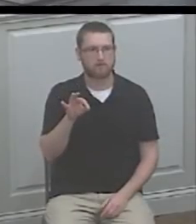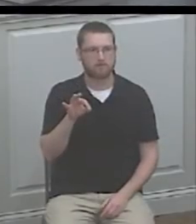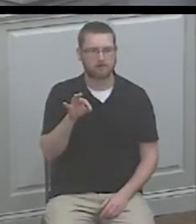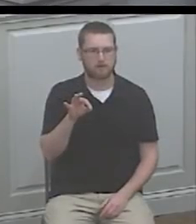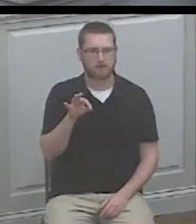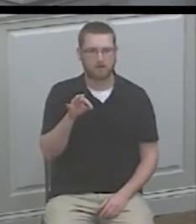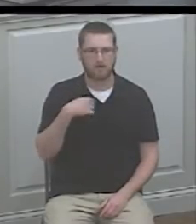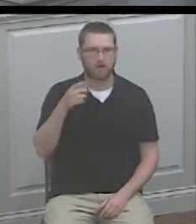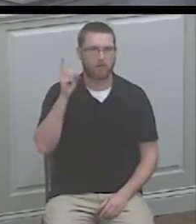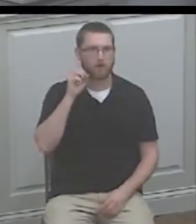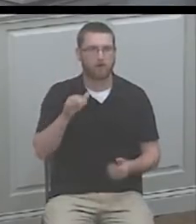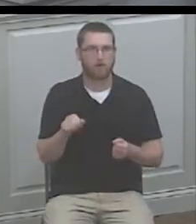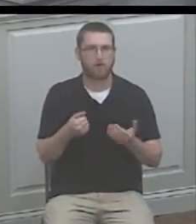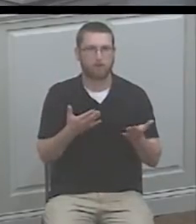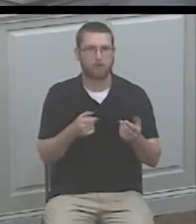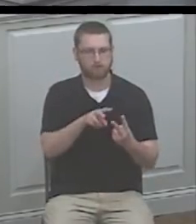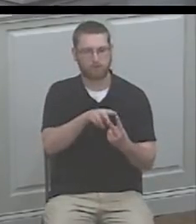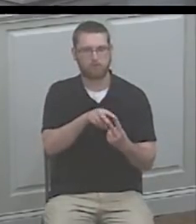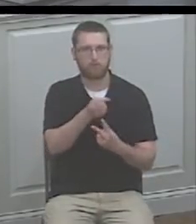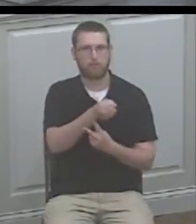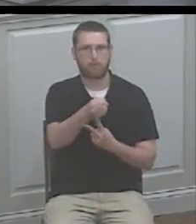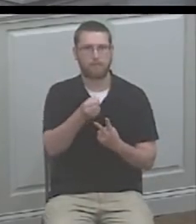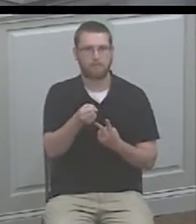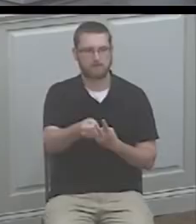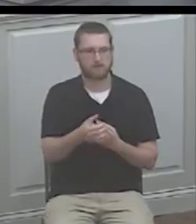1989. I would entertain a motion to those appointments.